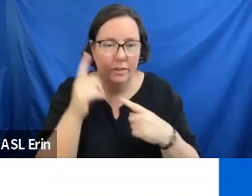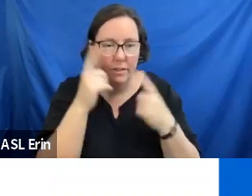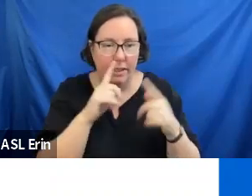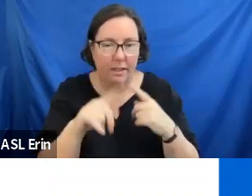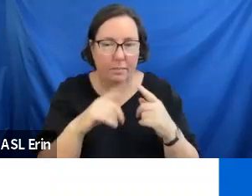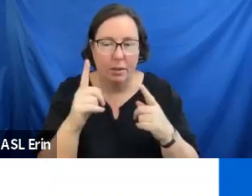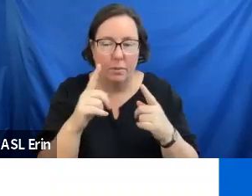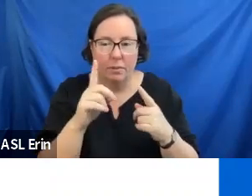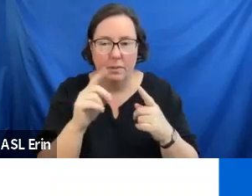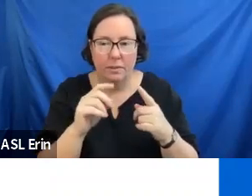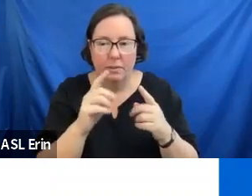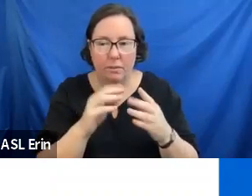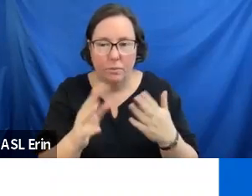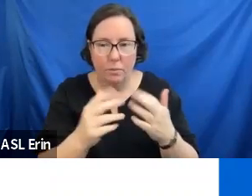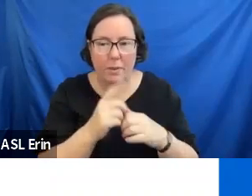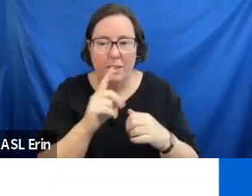about